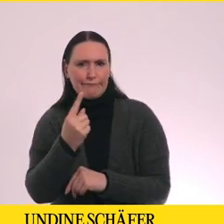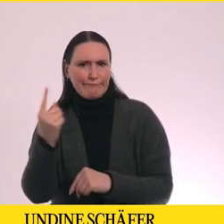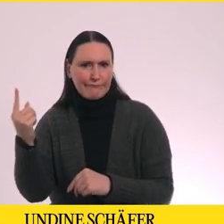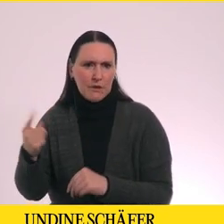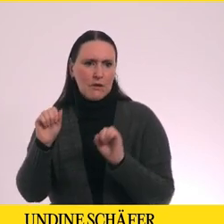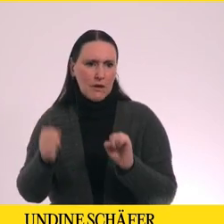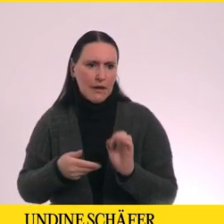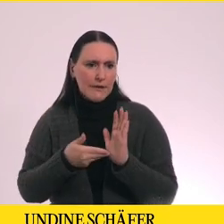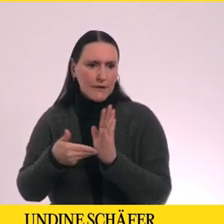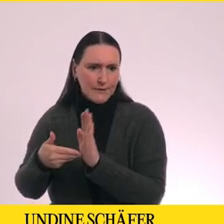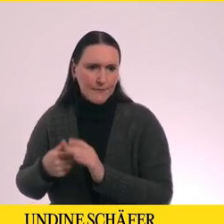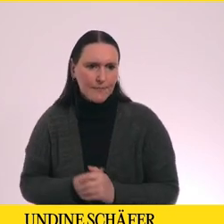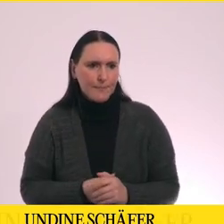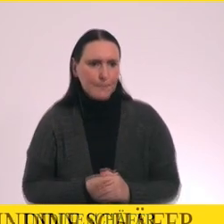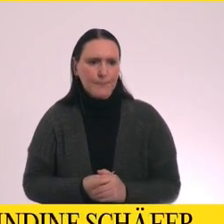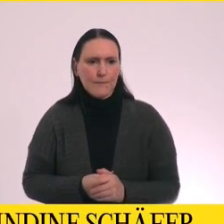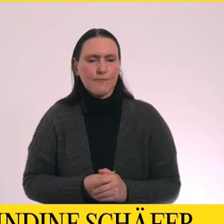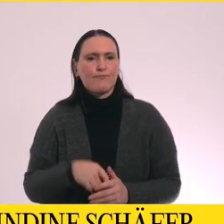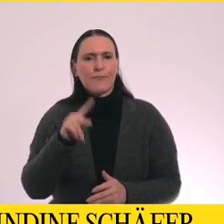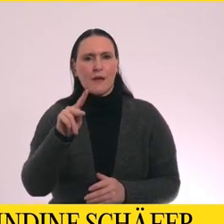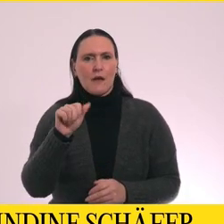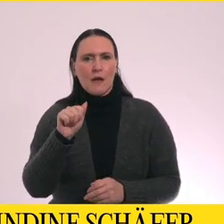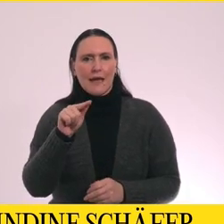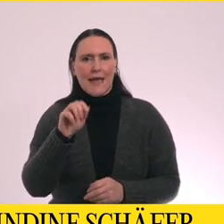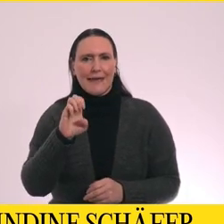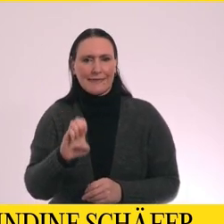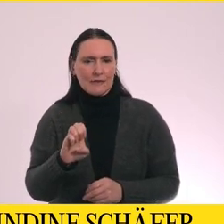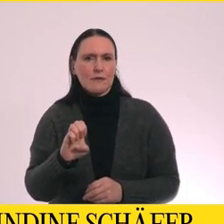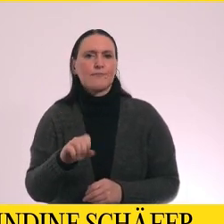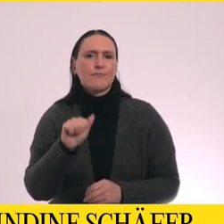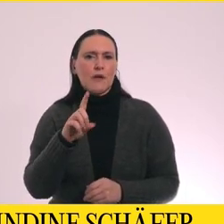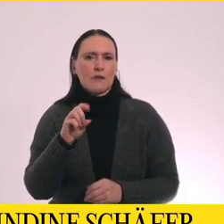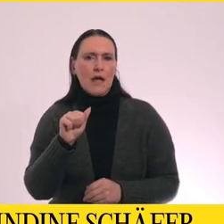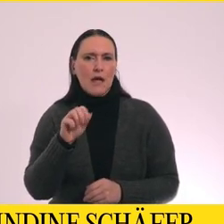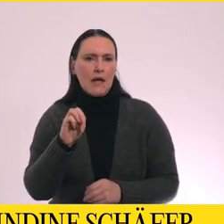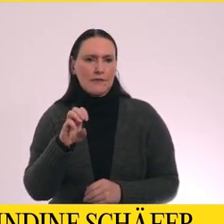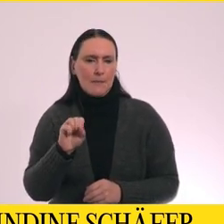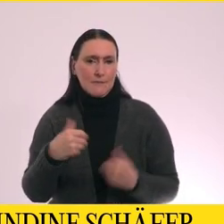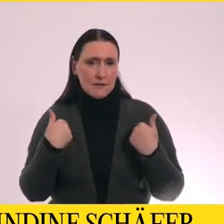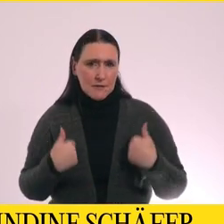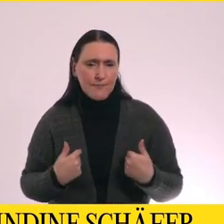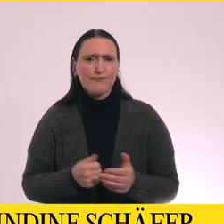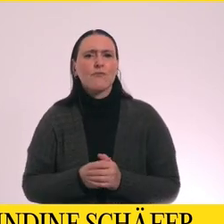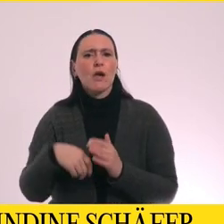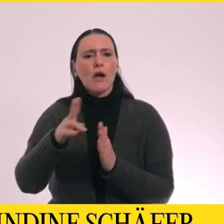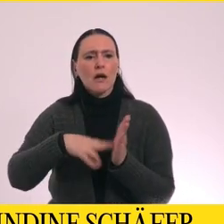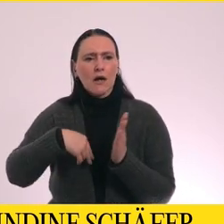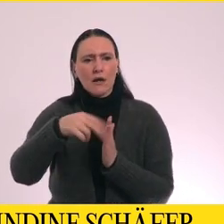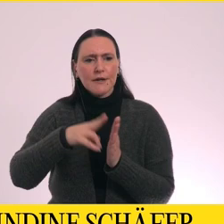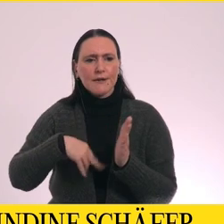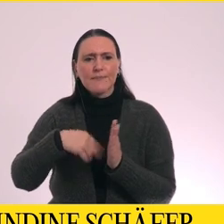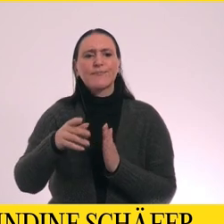Sure. So I'm Kate Adams, and I'm an artist and co-founder of Project